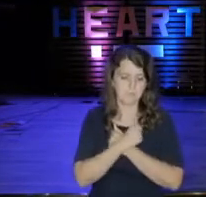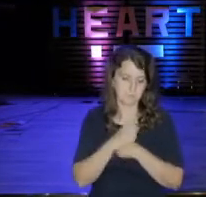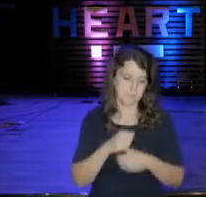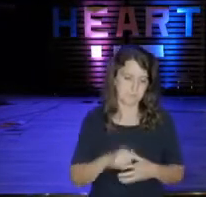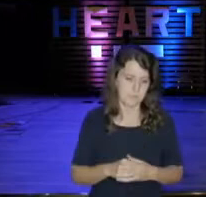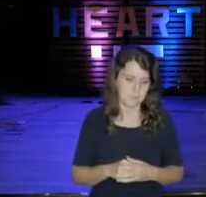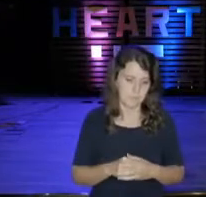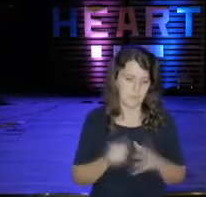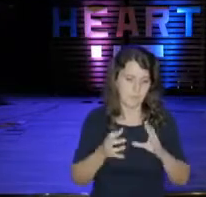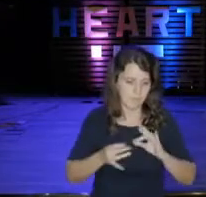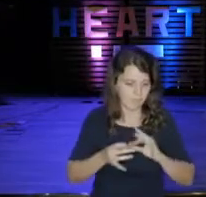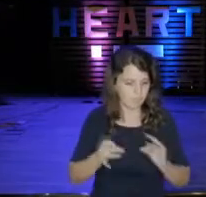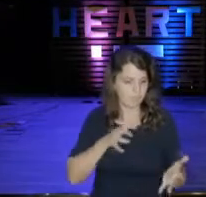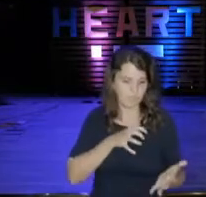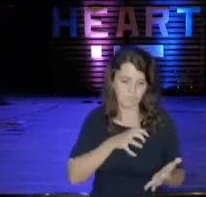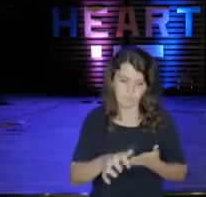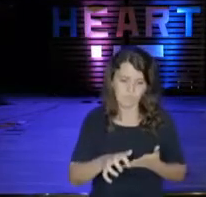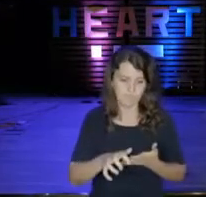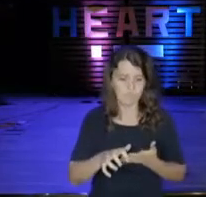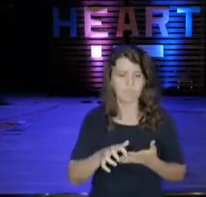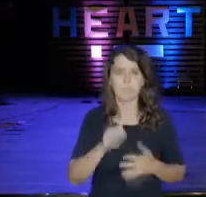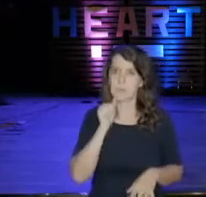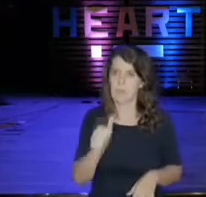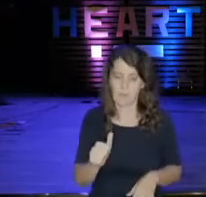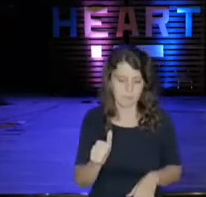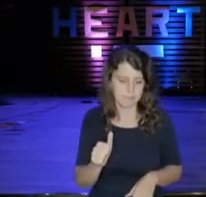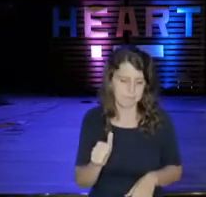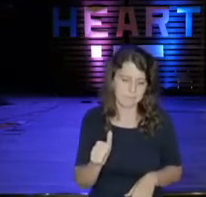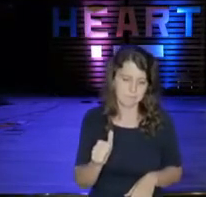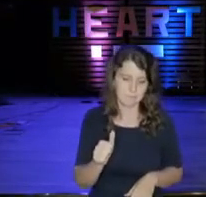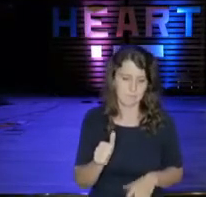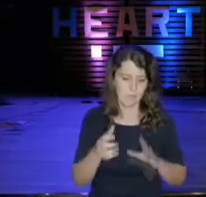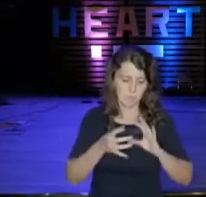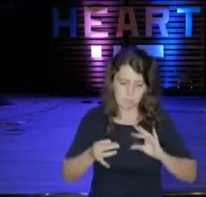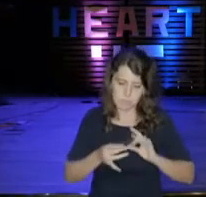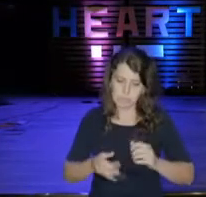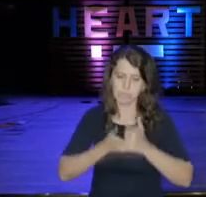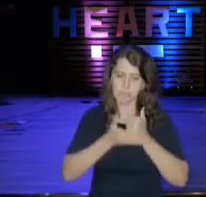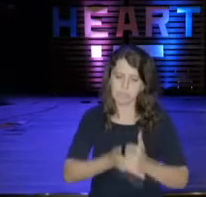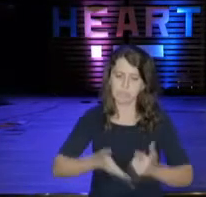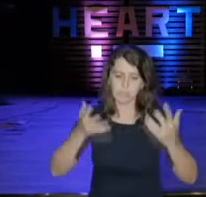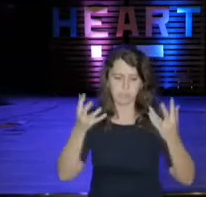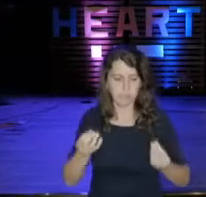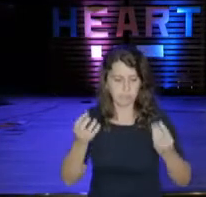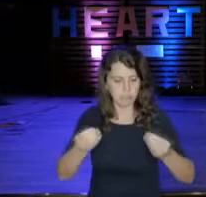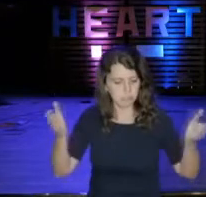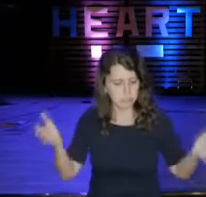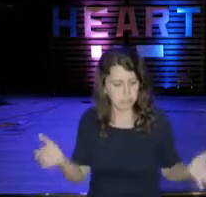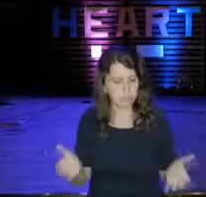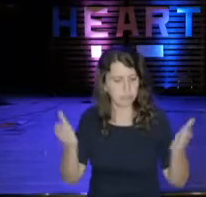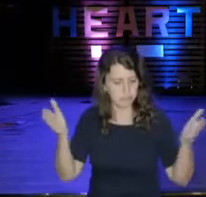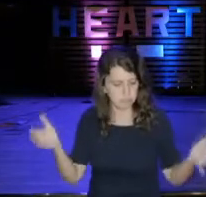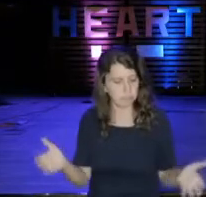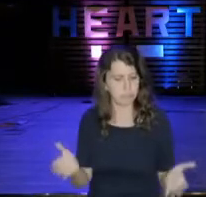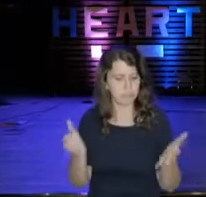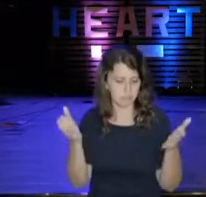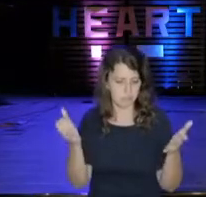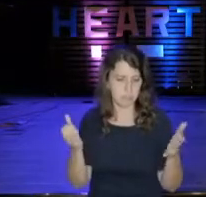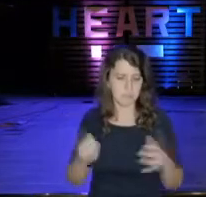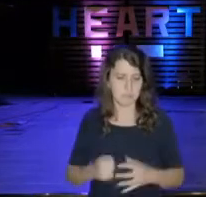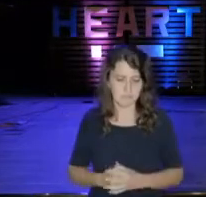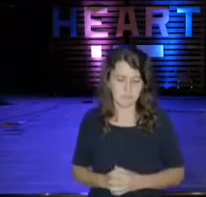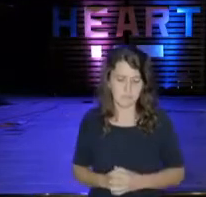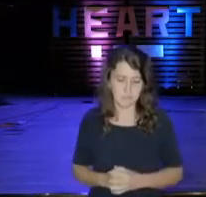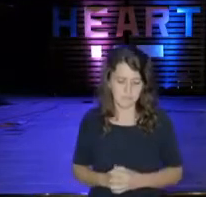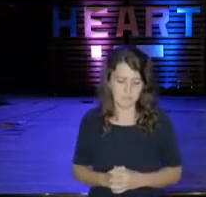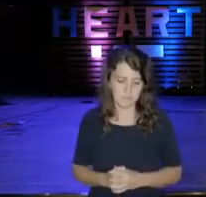foul or abusive language. Let everything you say be good and helpful so that your words will be an encouragement to those who hear